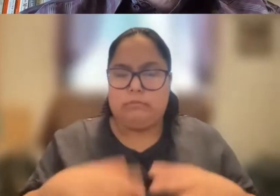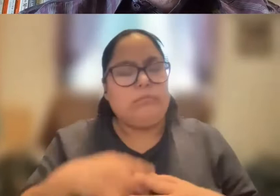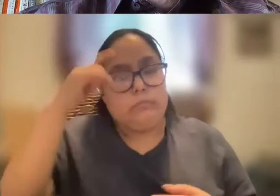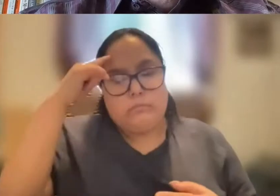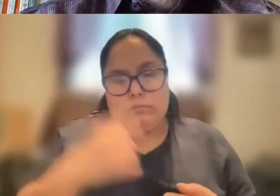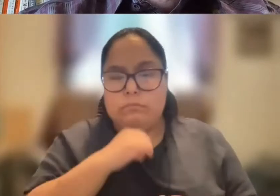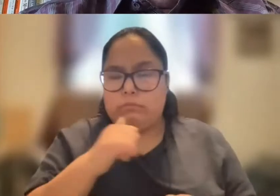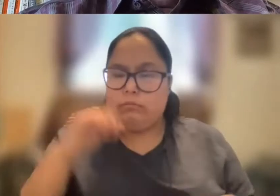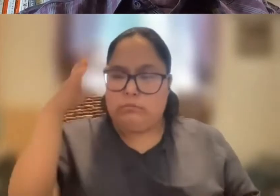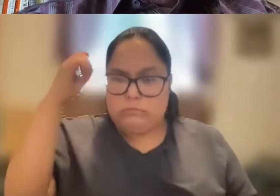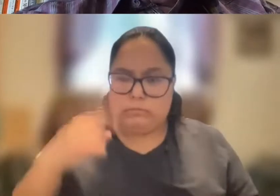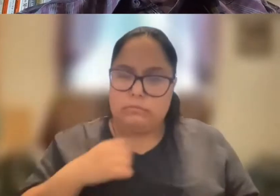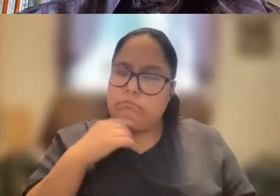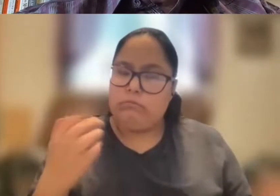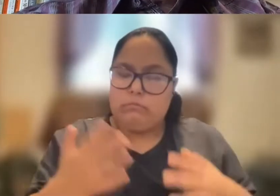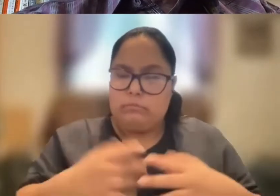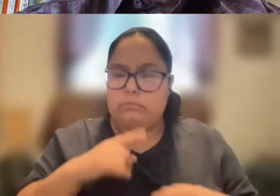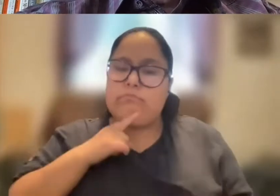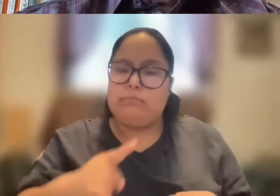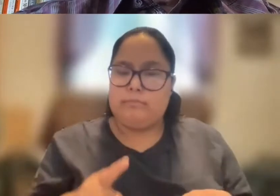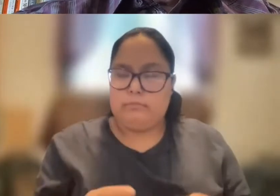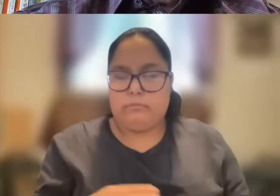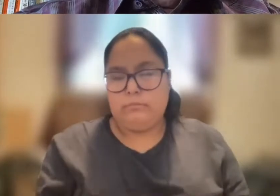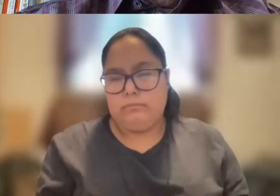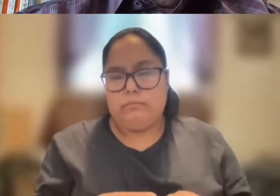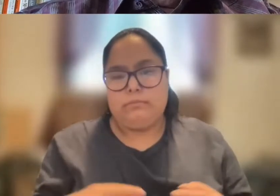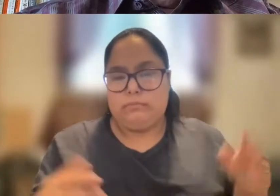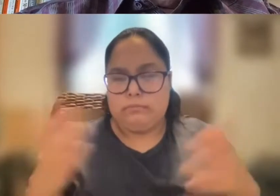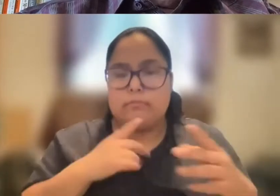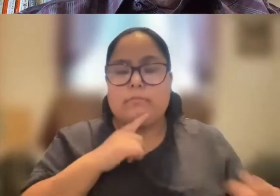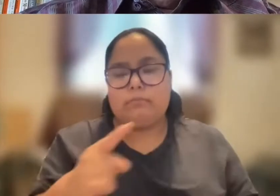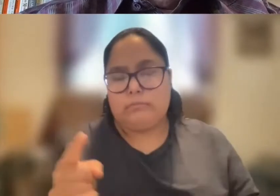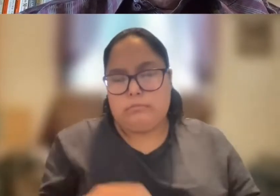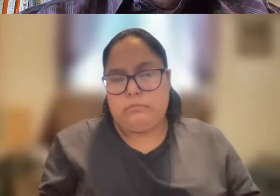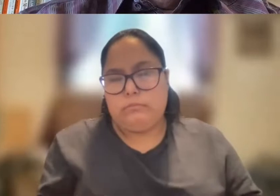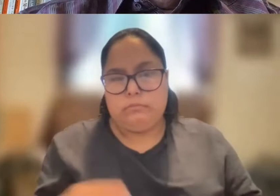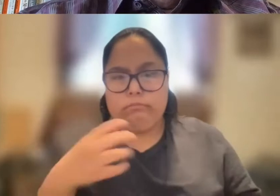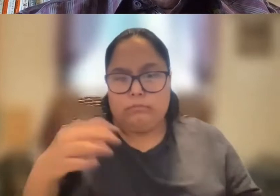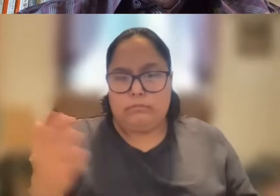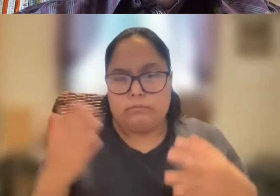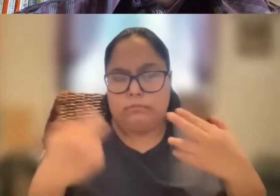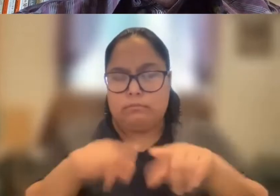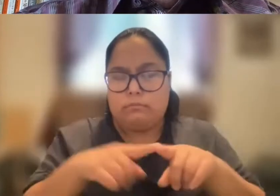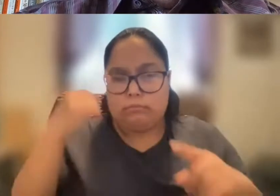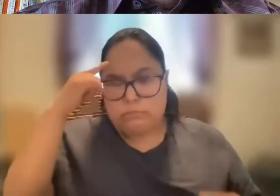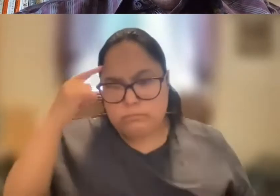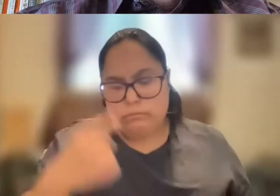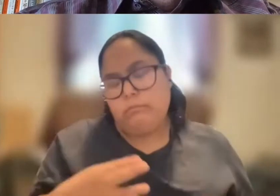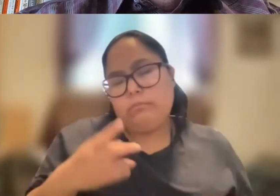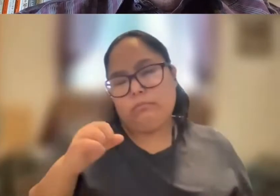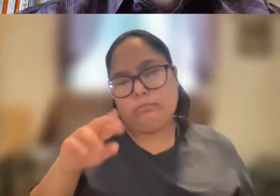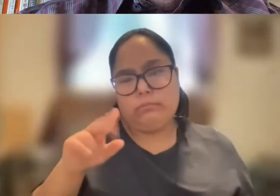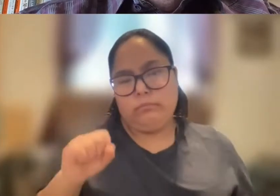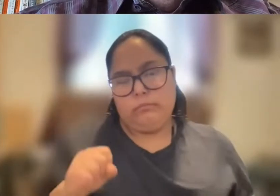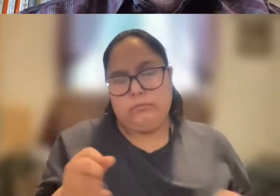they just don't know what's in their closet and someone will dig it out for them. And how does that affect us? Well,